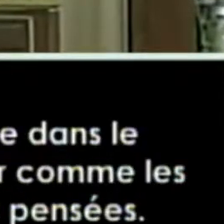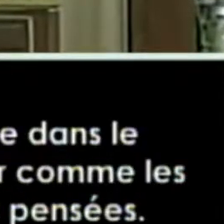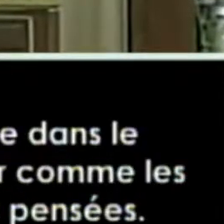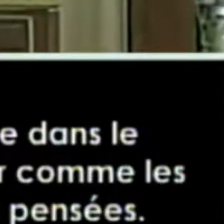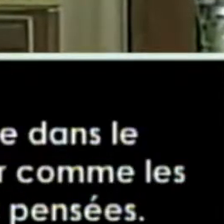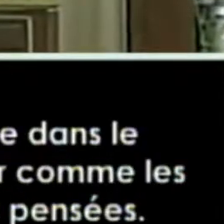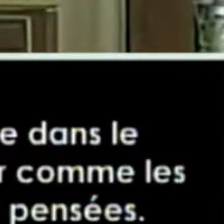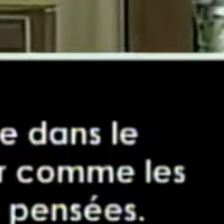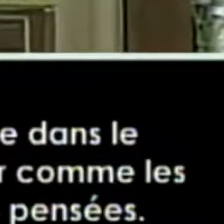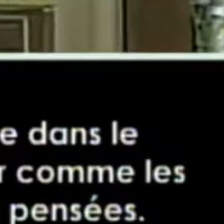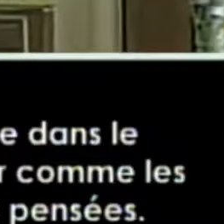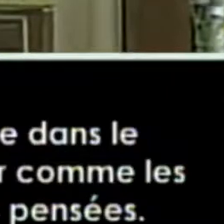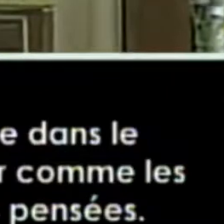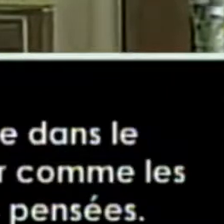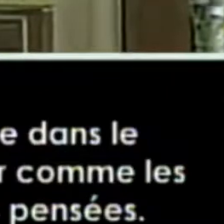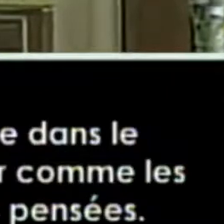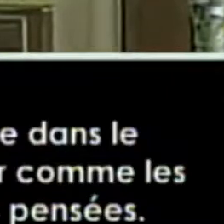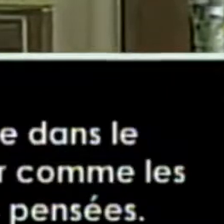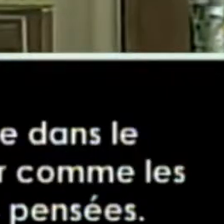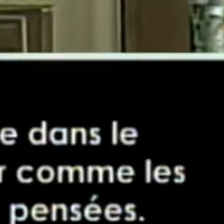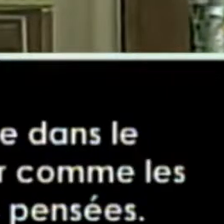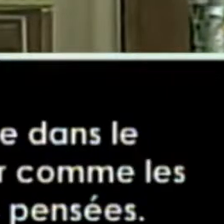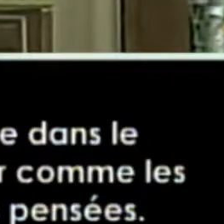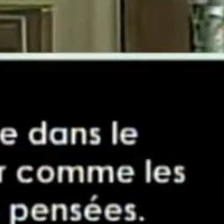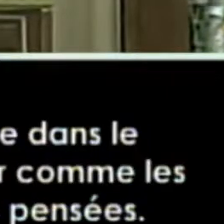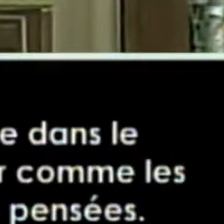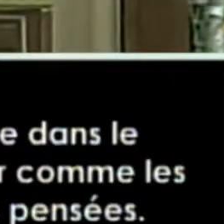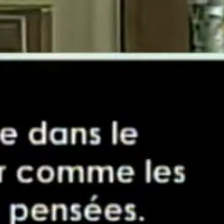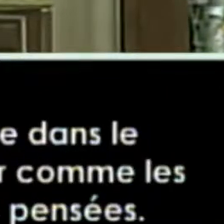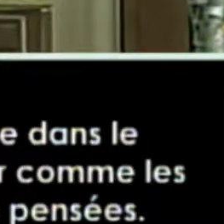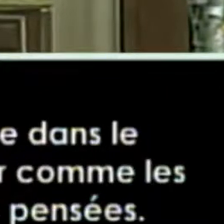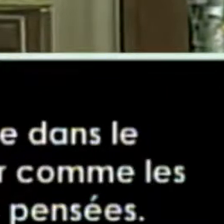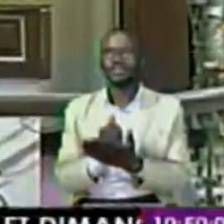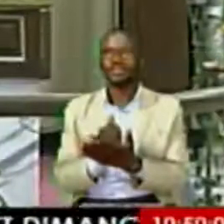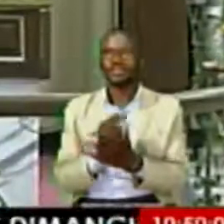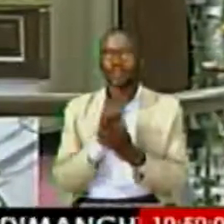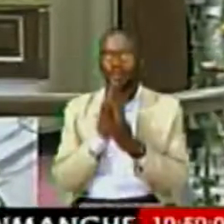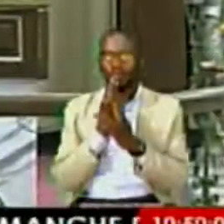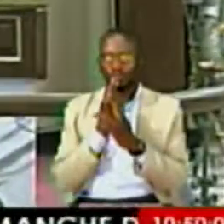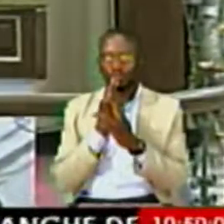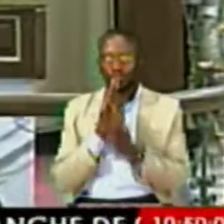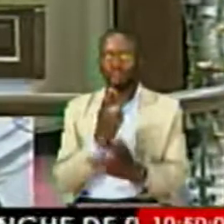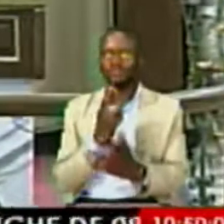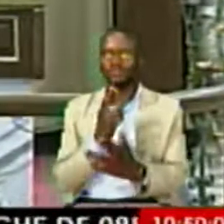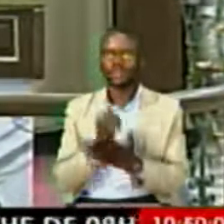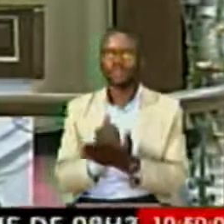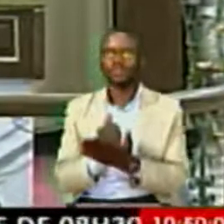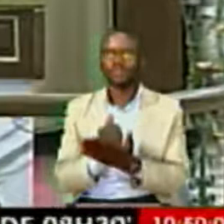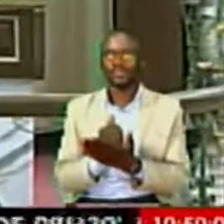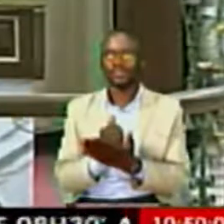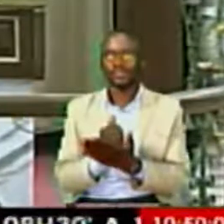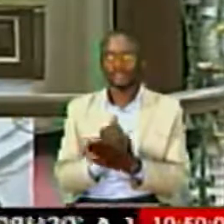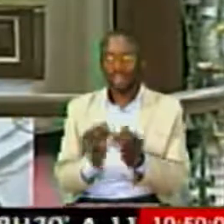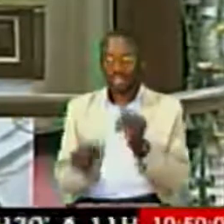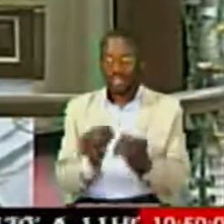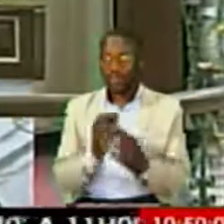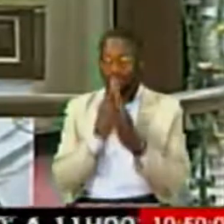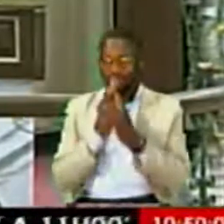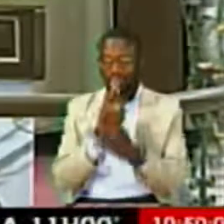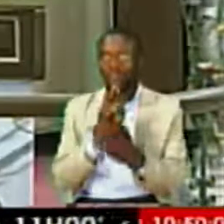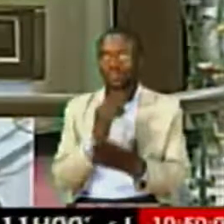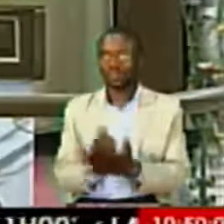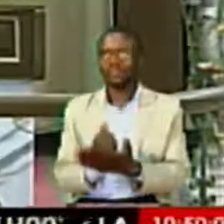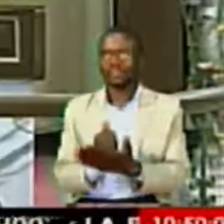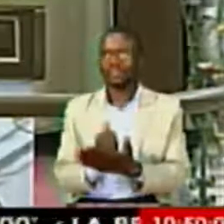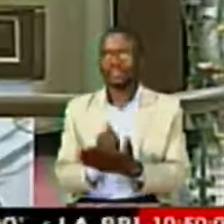of the Gentiles walk. Dites amen. Say amen. Dites amen. Say amen. Quand vous dites amen, when you say